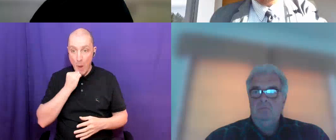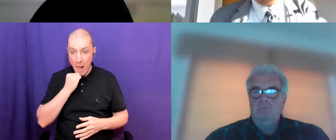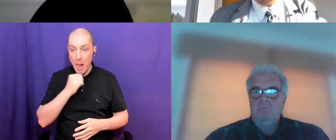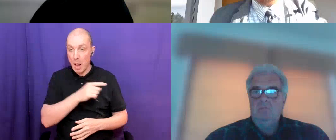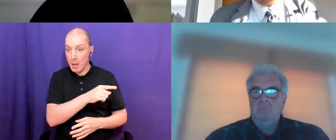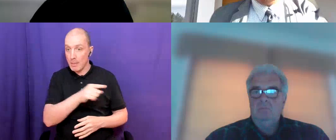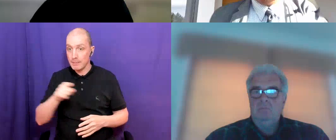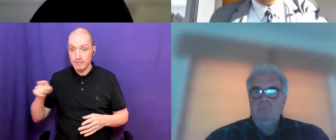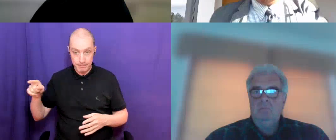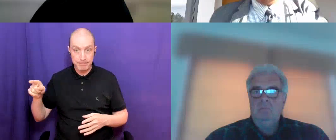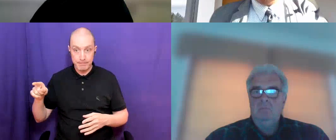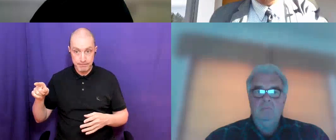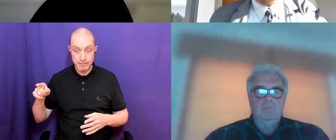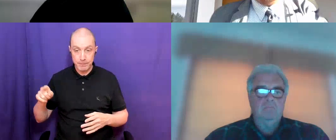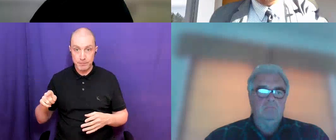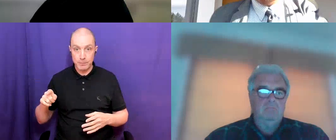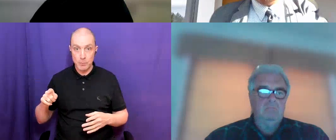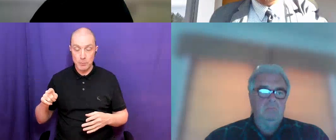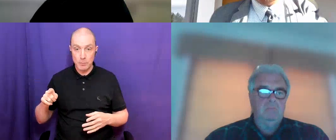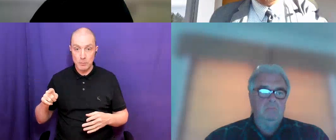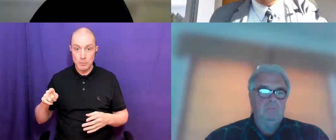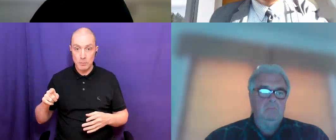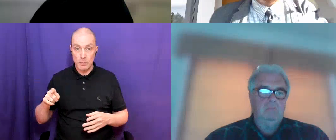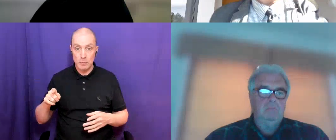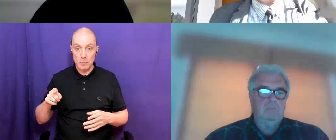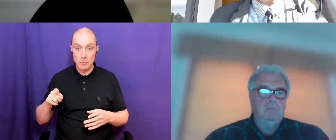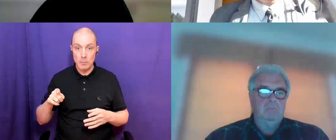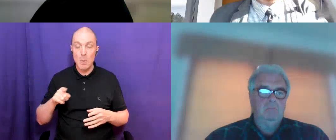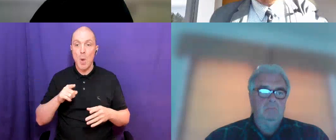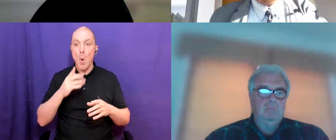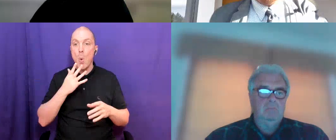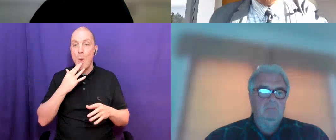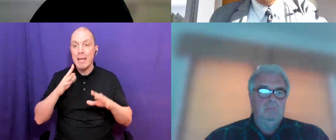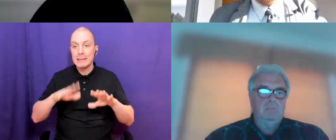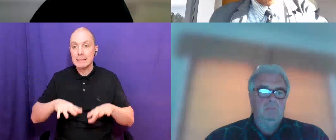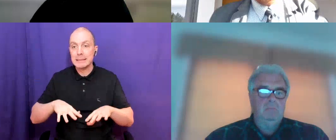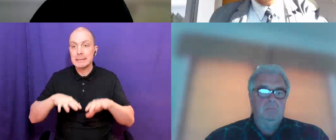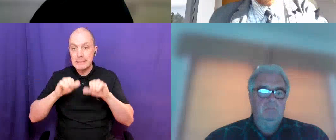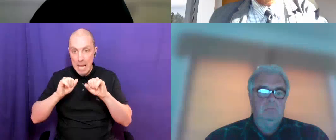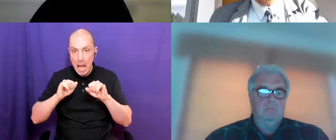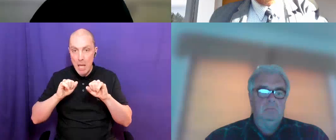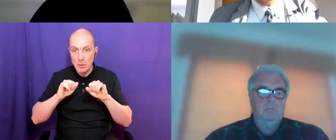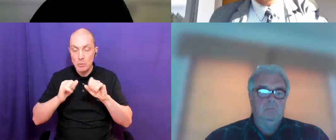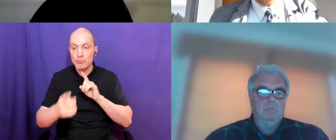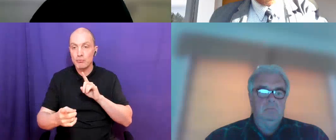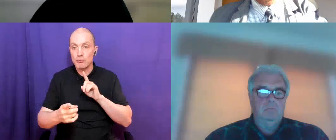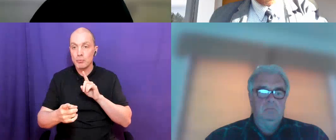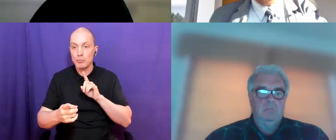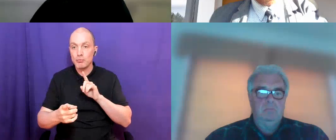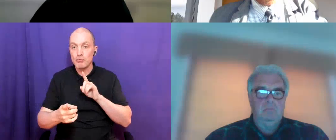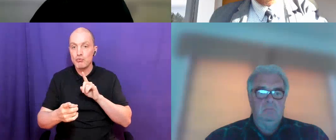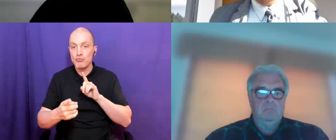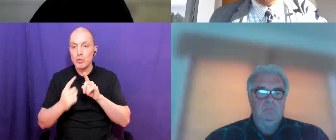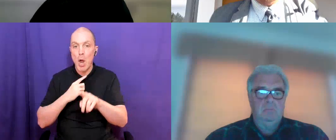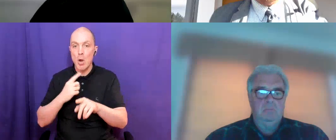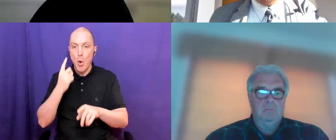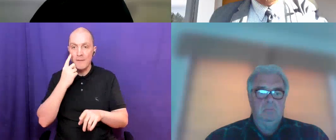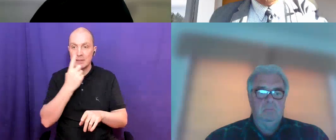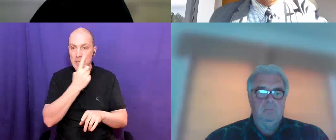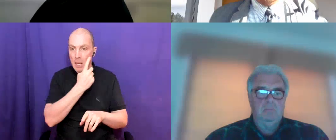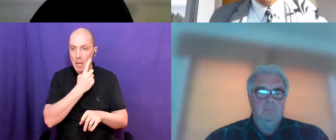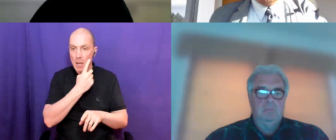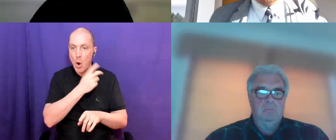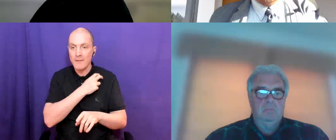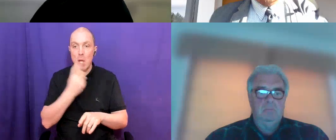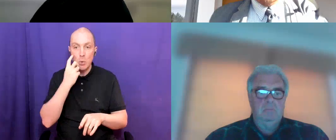to communicate to candidates the commencement of the returning officer's adjudication of doubtful ballots for each ward, and